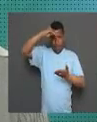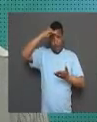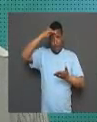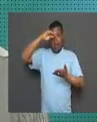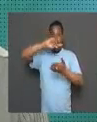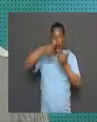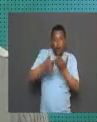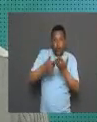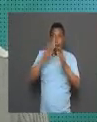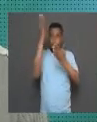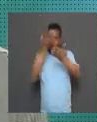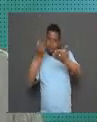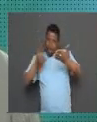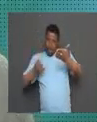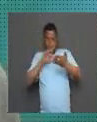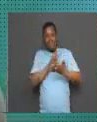reading.